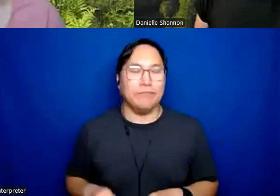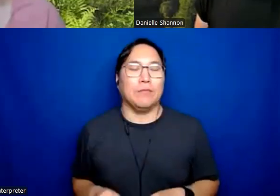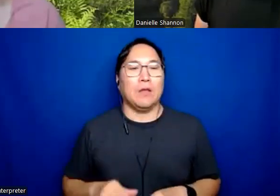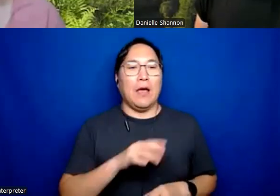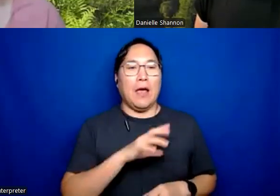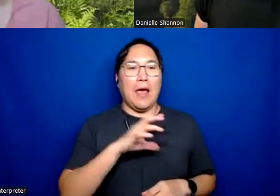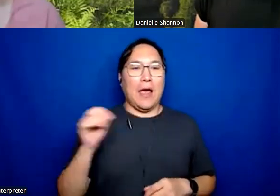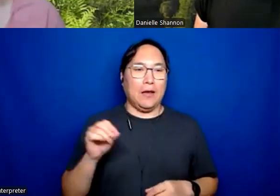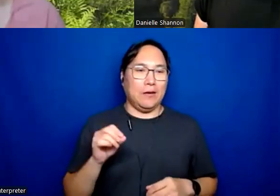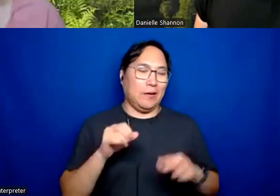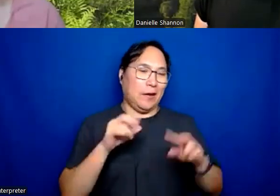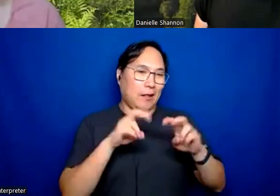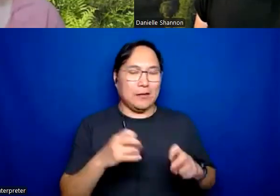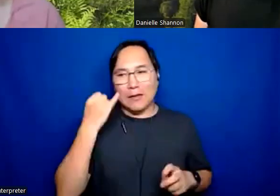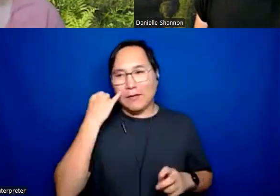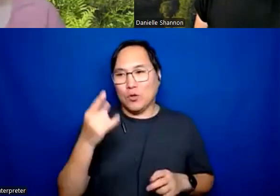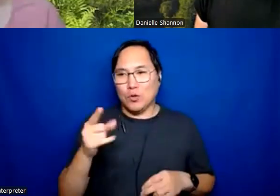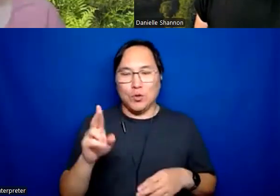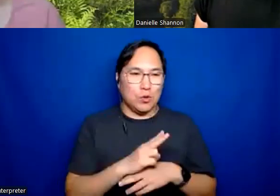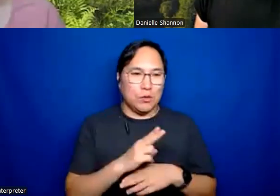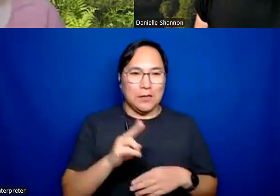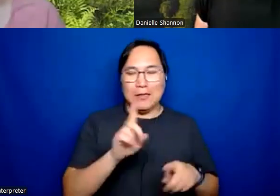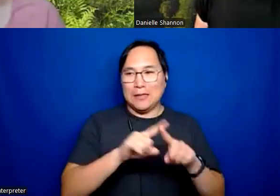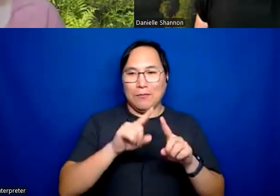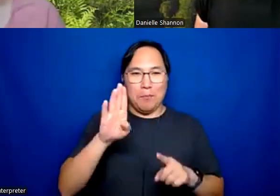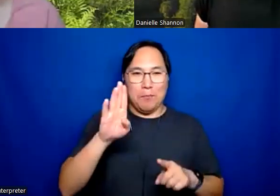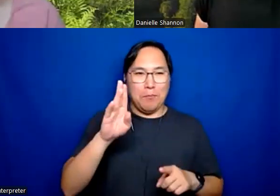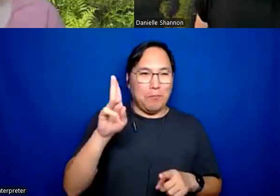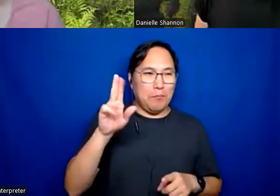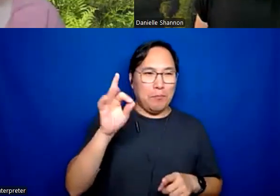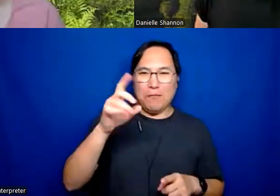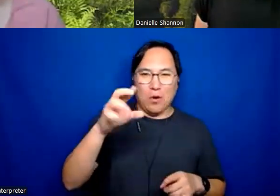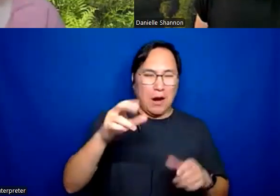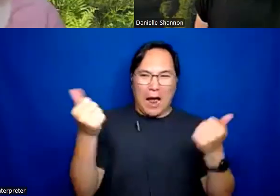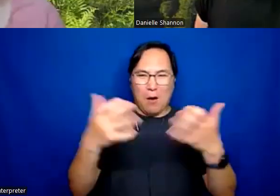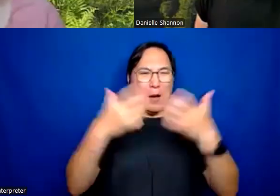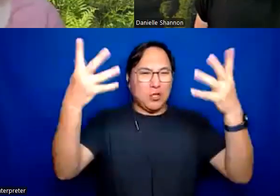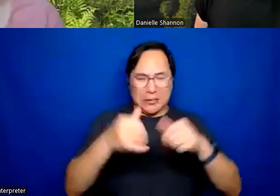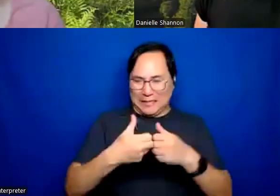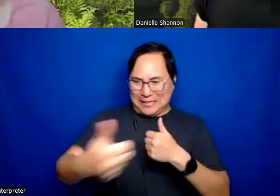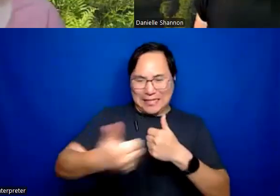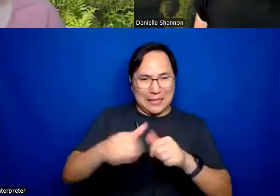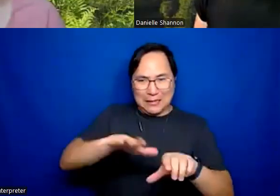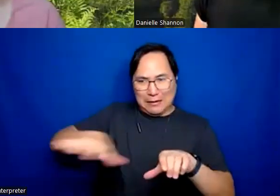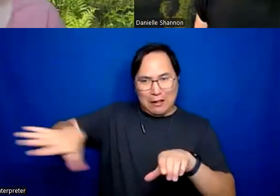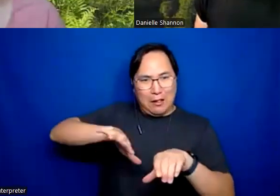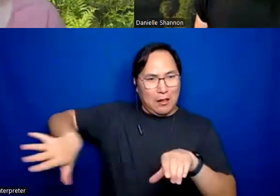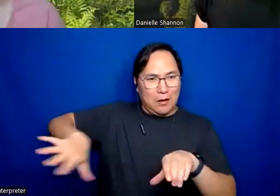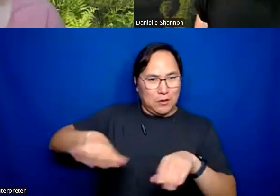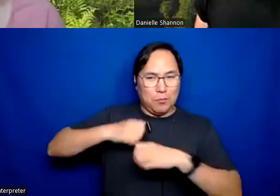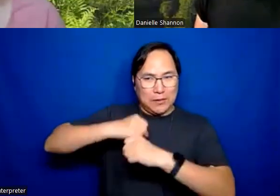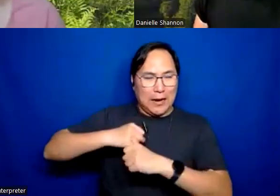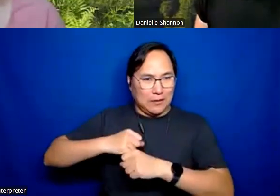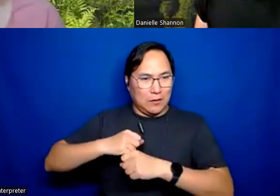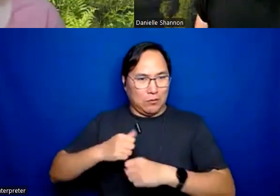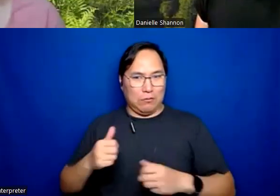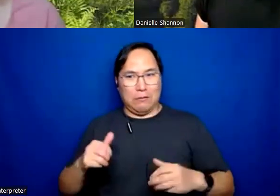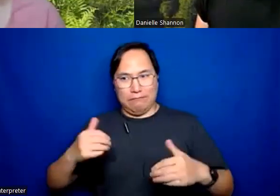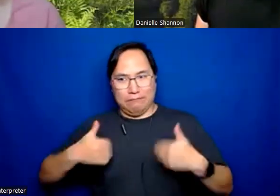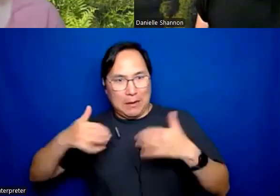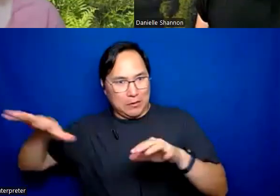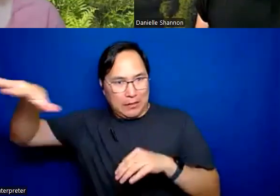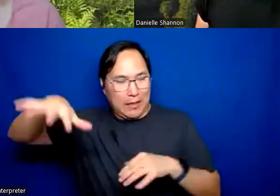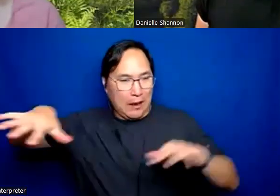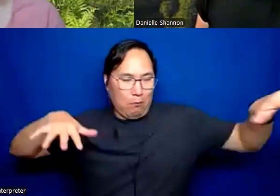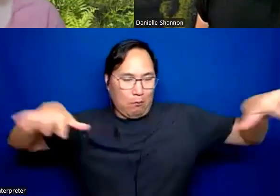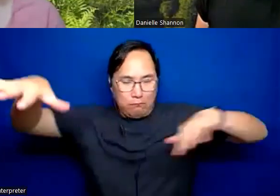a little bit at like if you use buffers from those trails of different distances to account for different kinds of wildlife, like what are the sizes of core areas that are